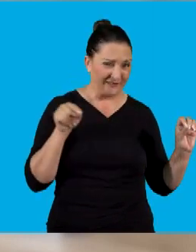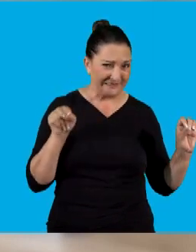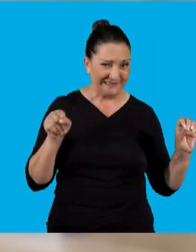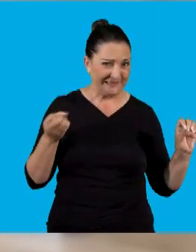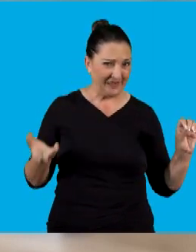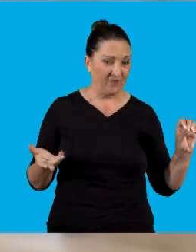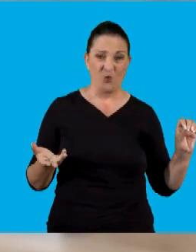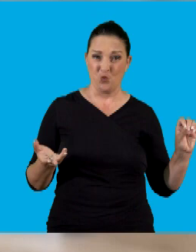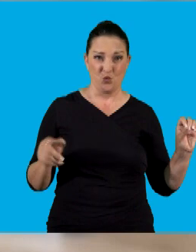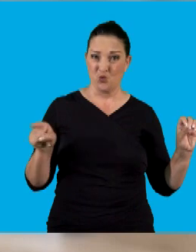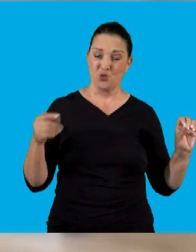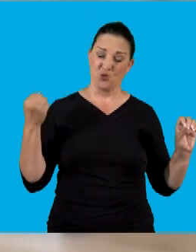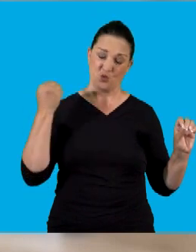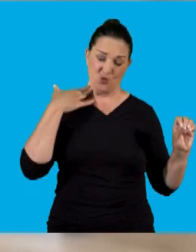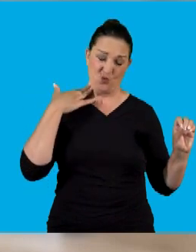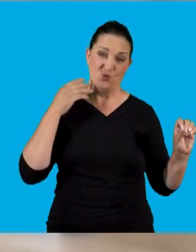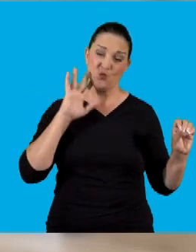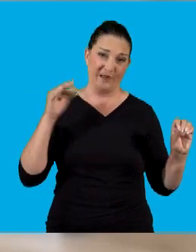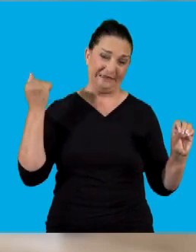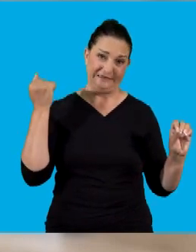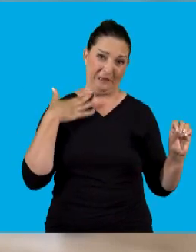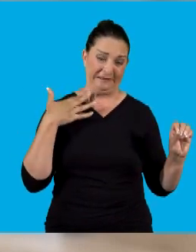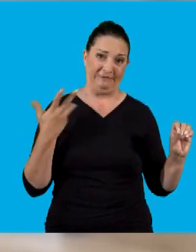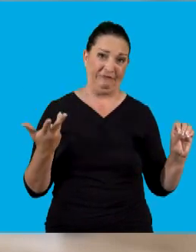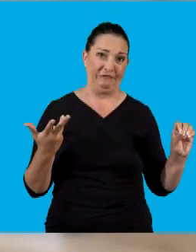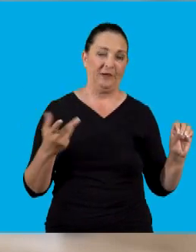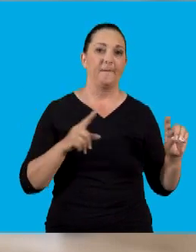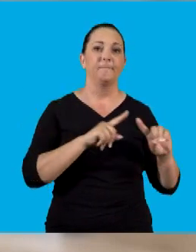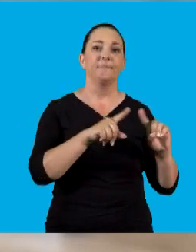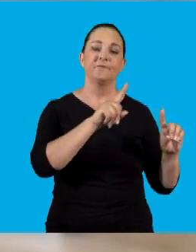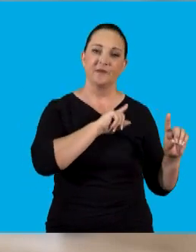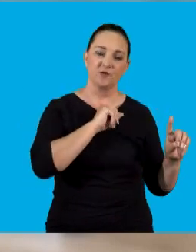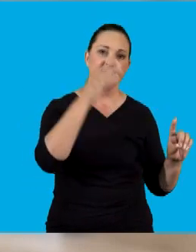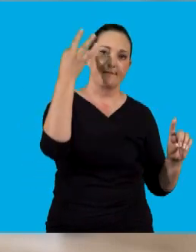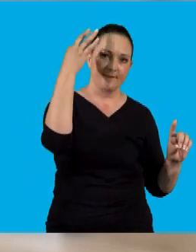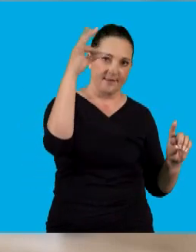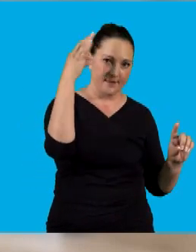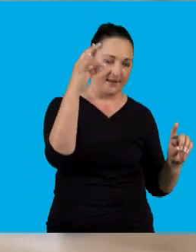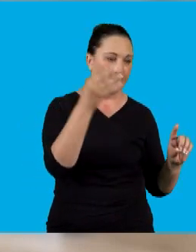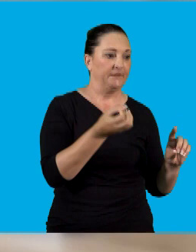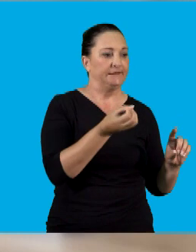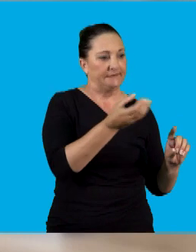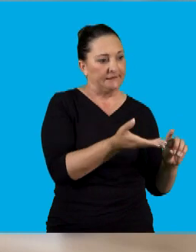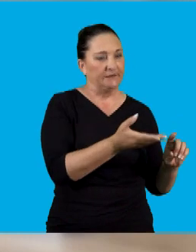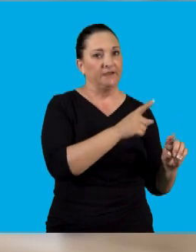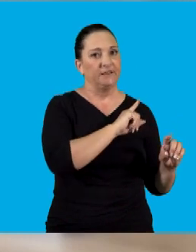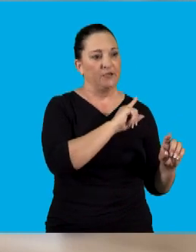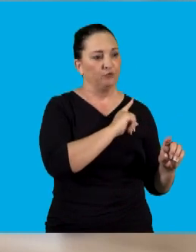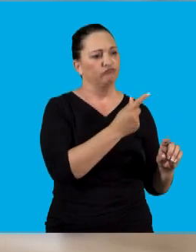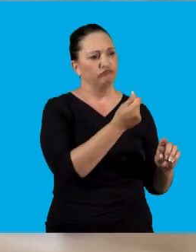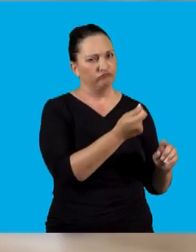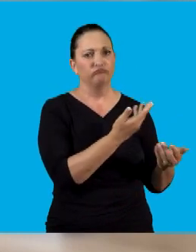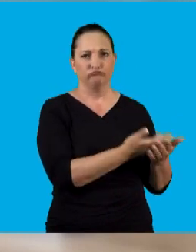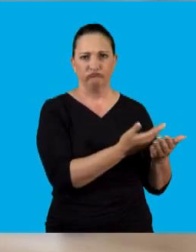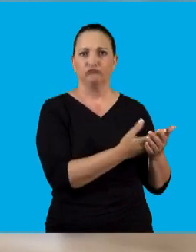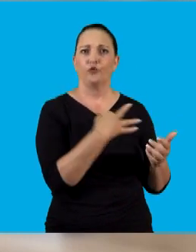were going to be exorbitant prices that people would not even afford. But because there's a government, there's public sector businesses, the